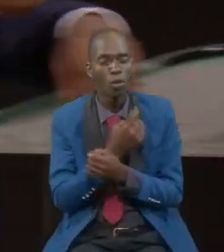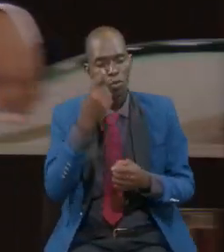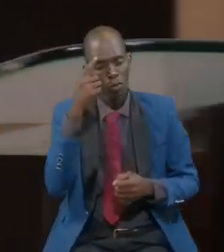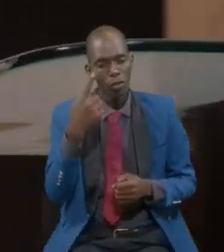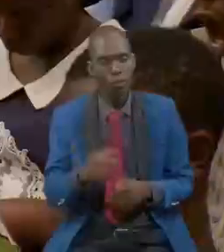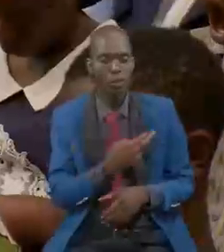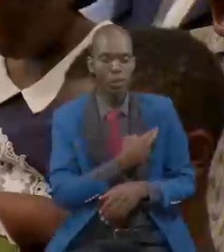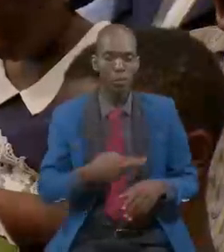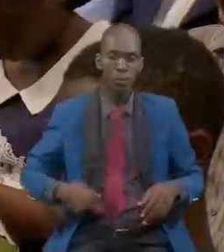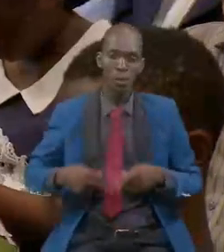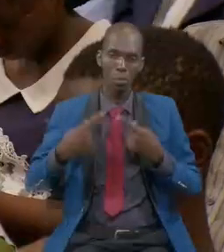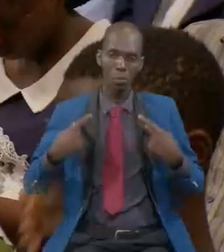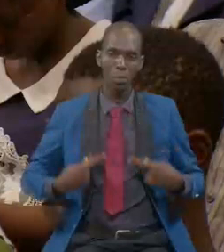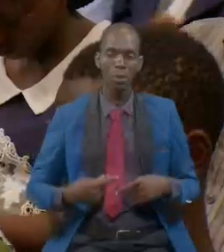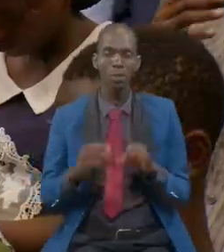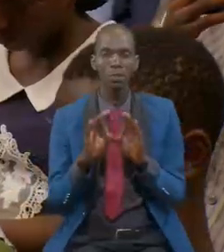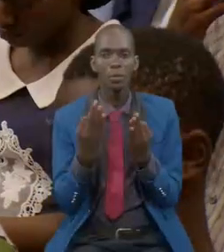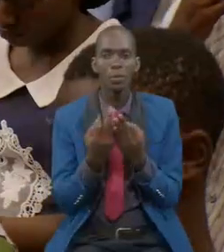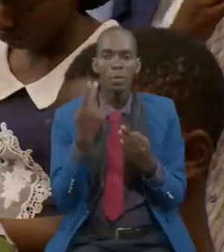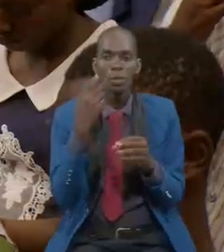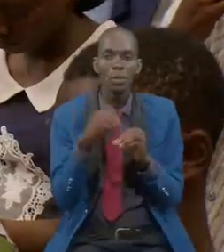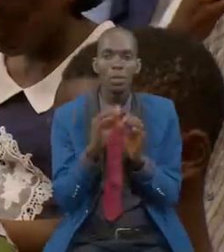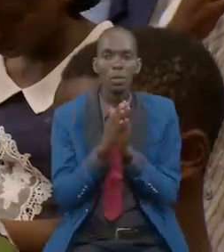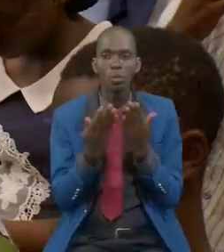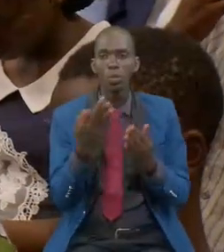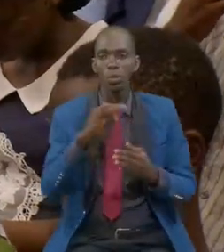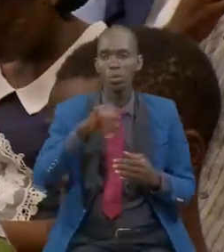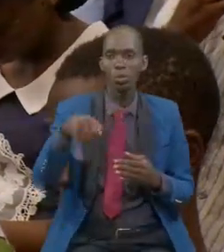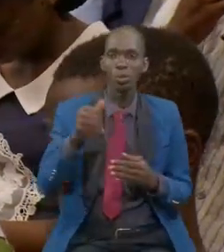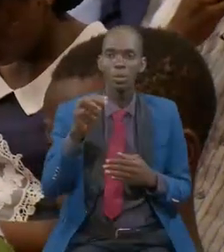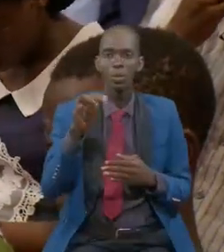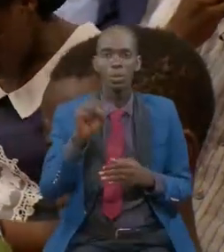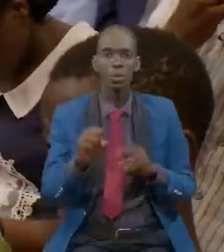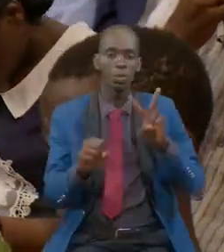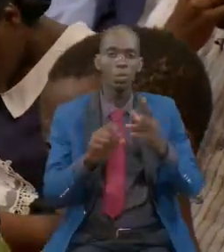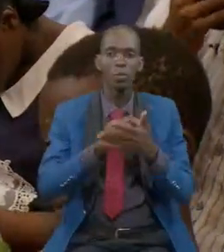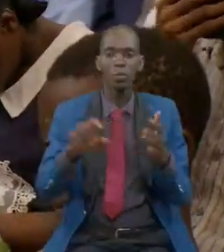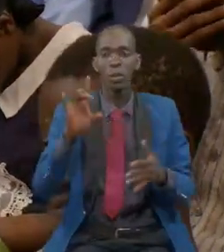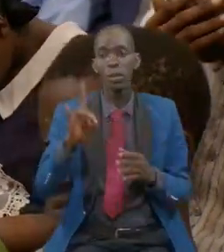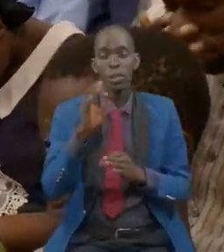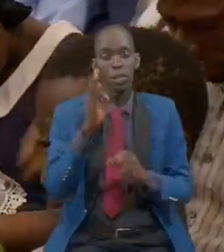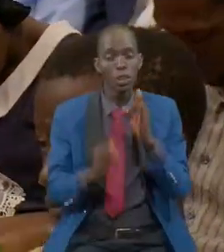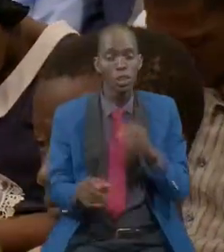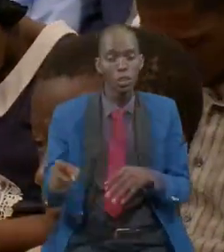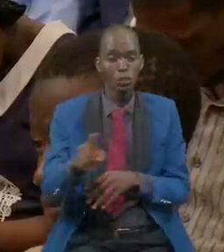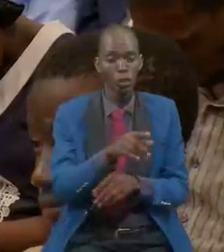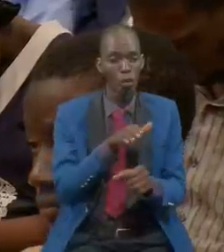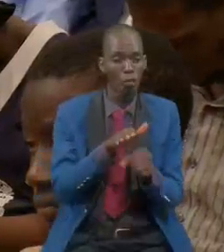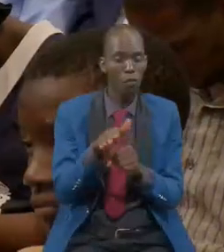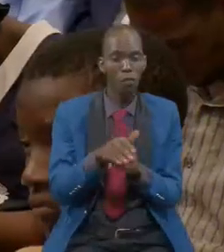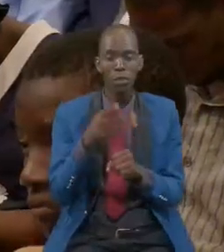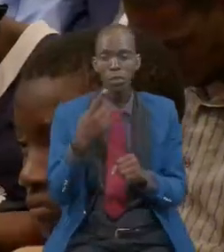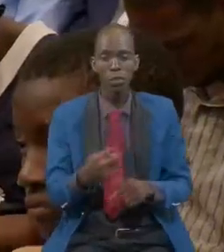priesthood it says in that James 2:8 if you fulfill the Royal law